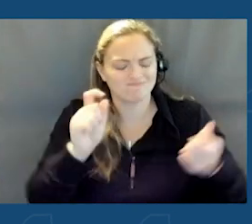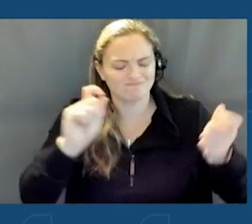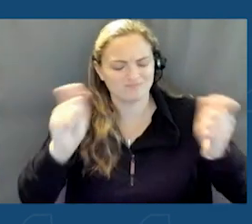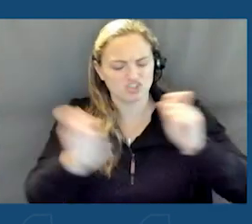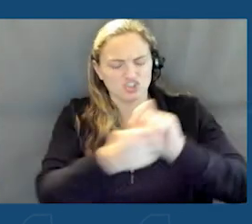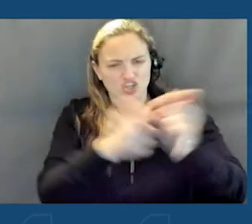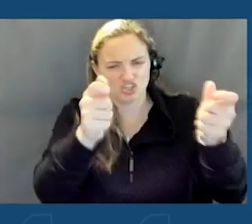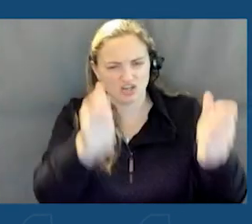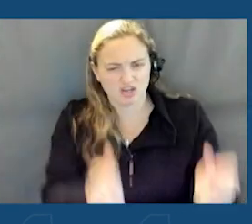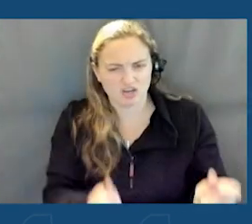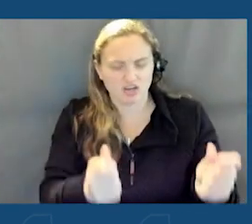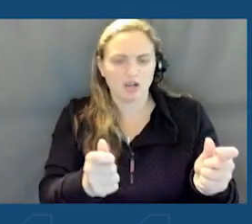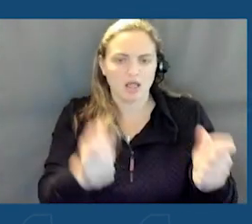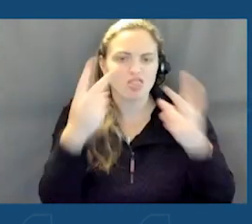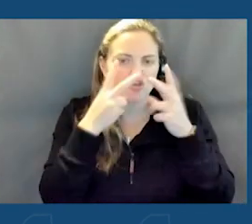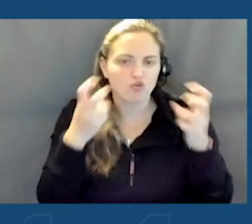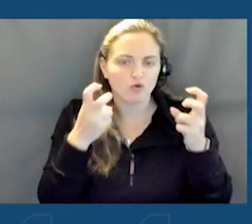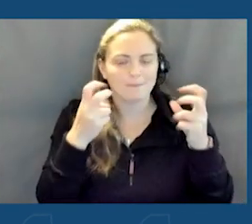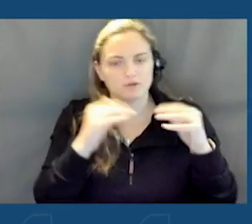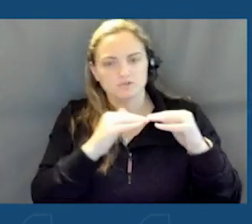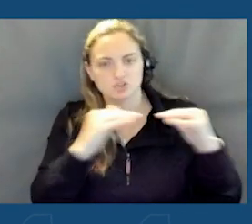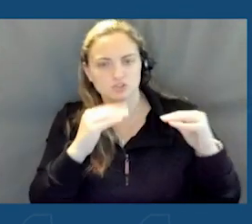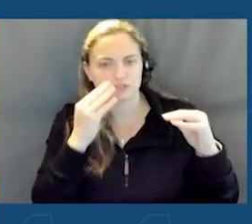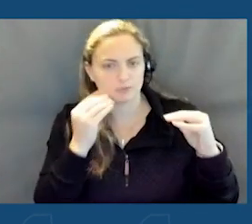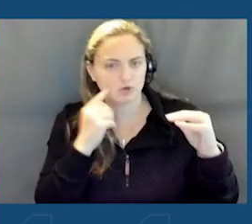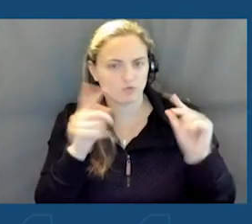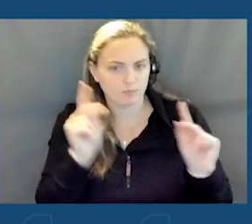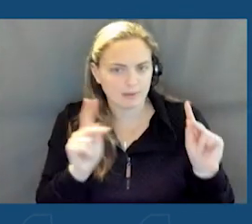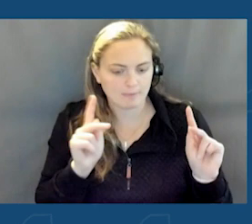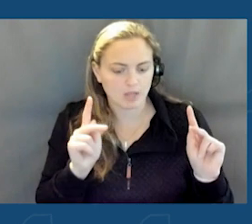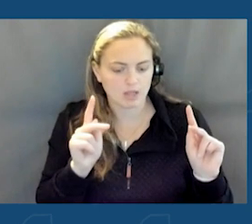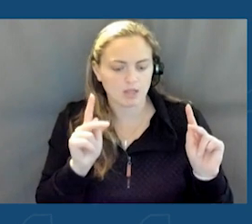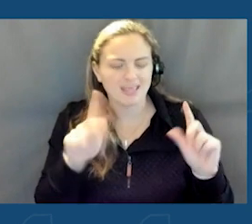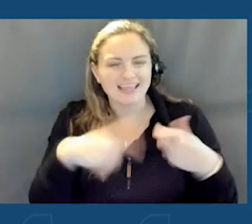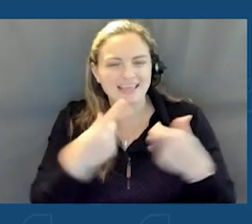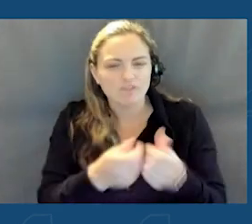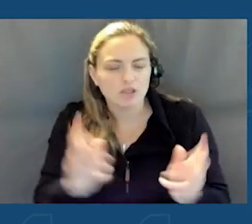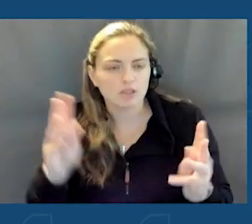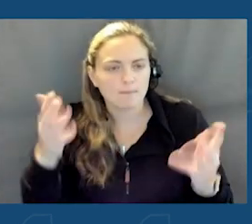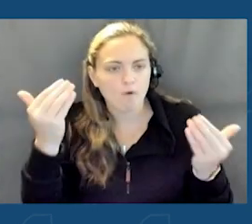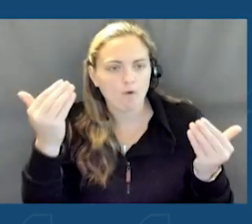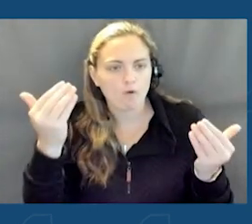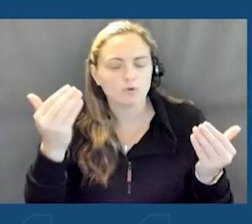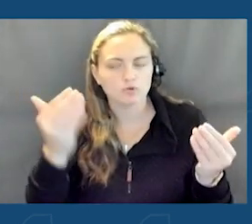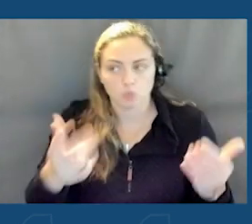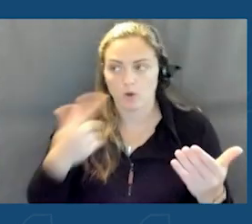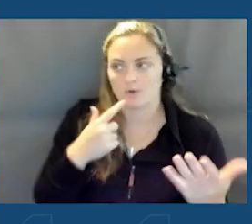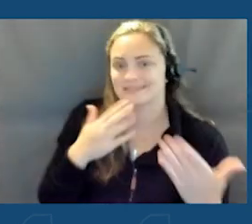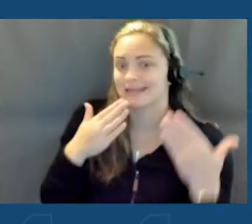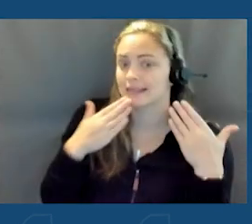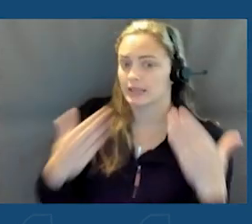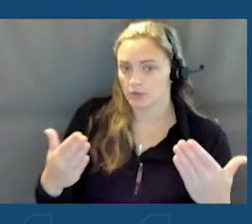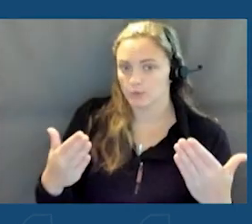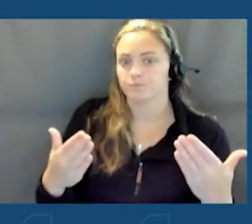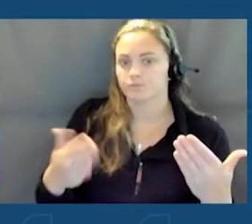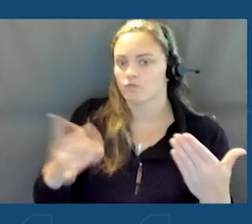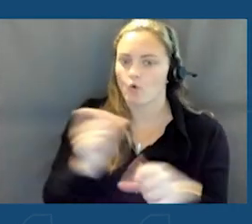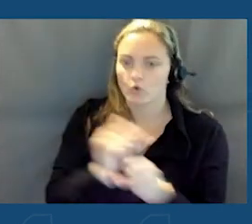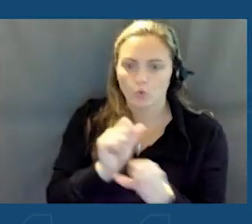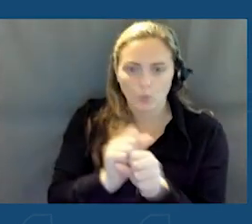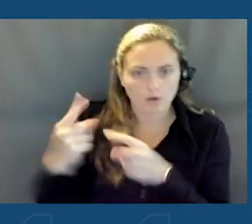whole criminal justice experience for people and giving them hope. So, Rosanna Rosado, I want to thank you for all the work that you